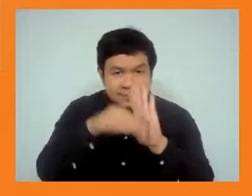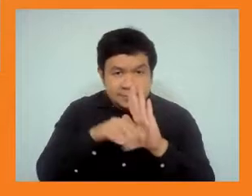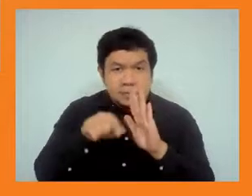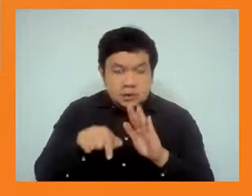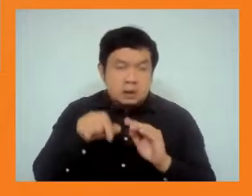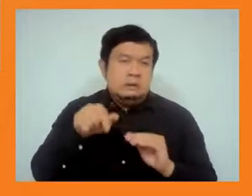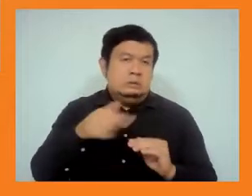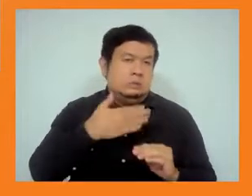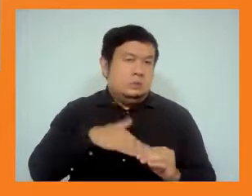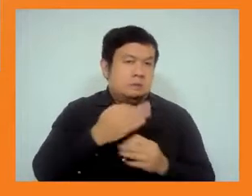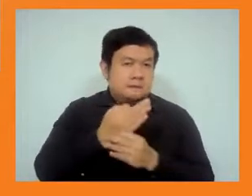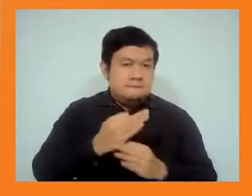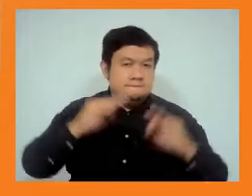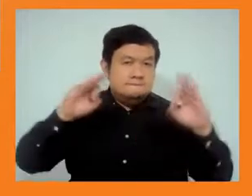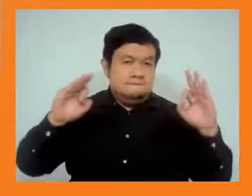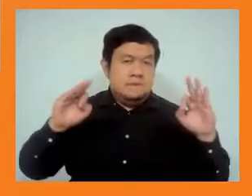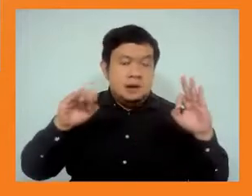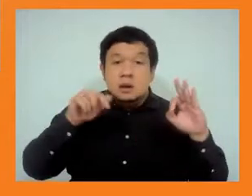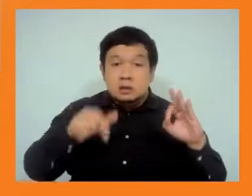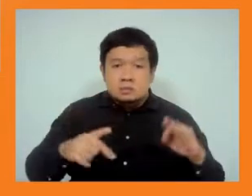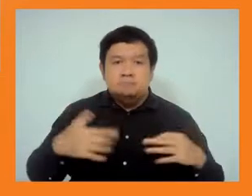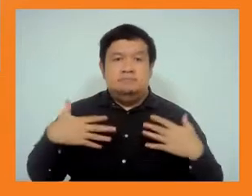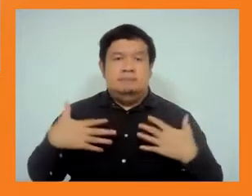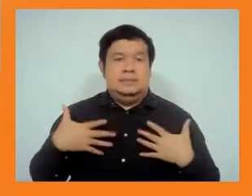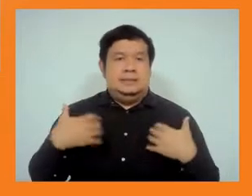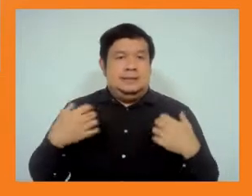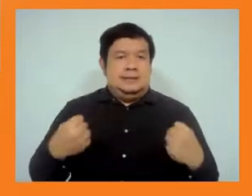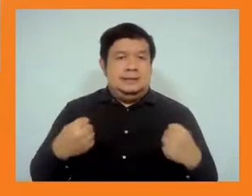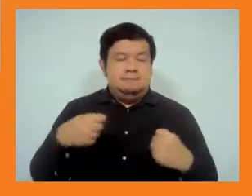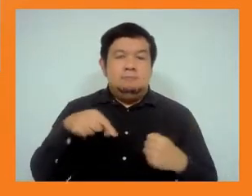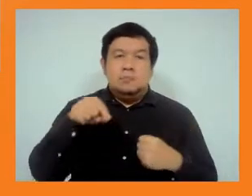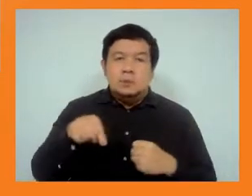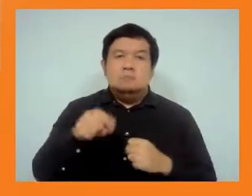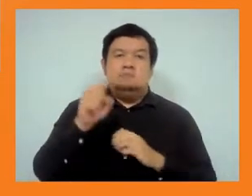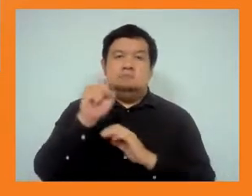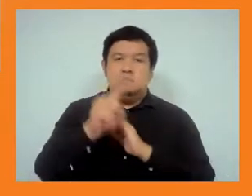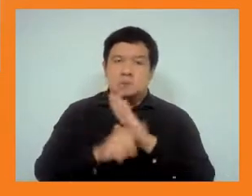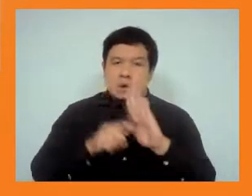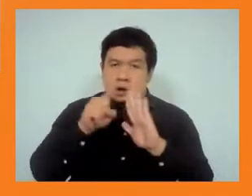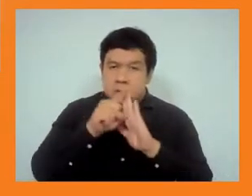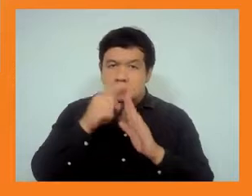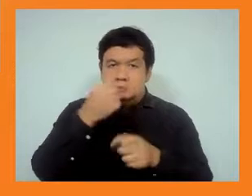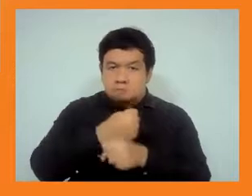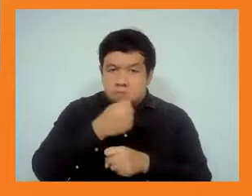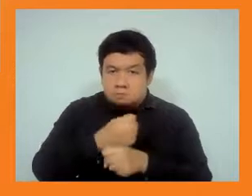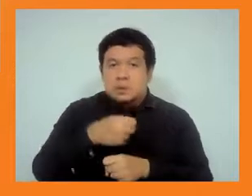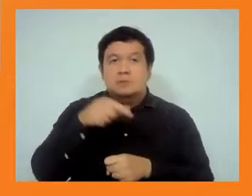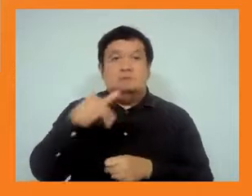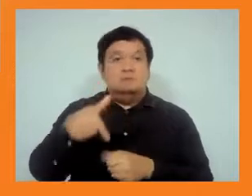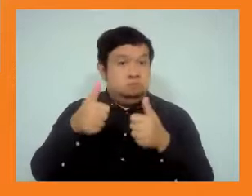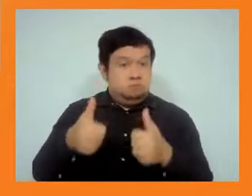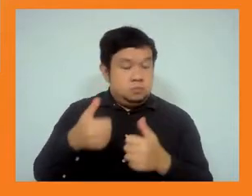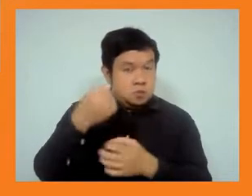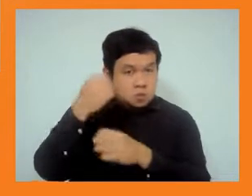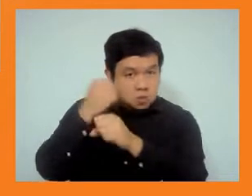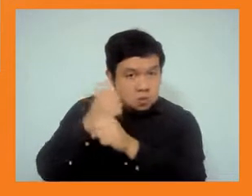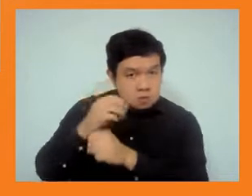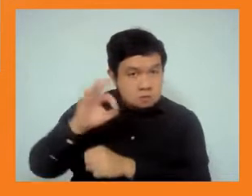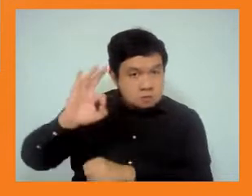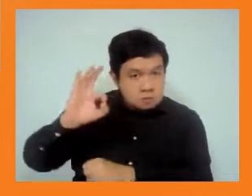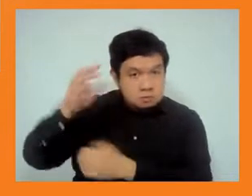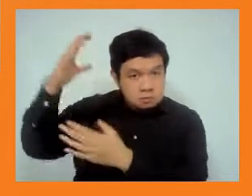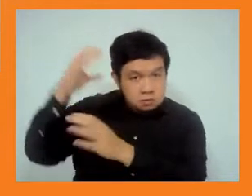therefore, I think the co-financing confuses. I think we need some sort of a solution for the people, especially in